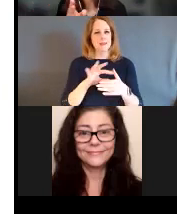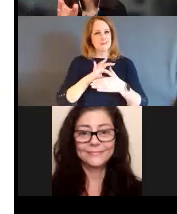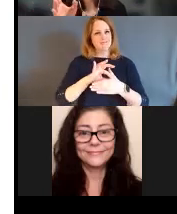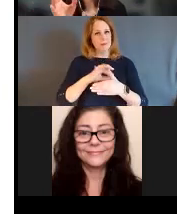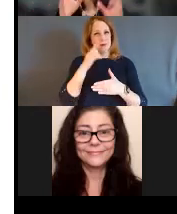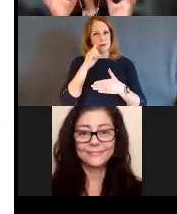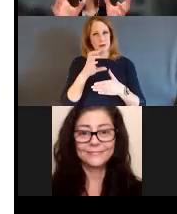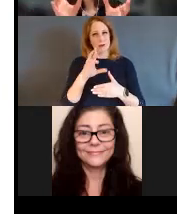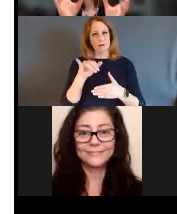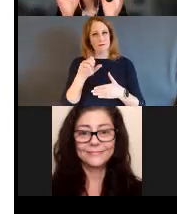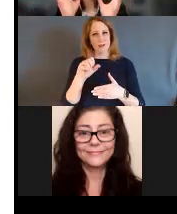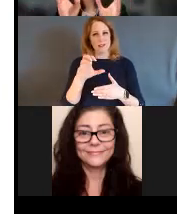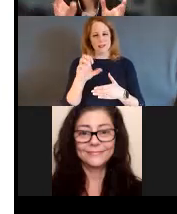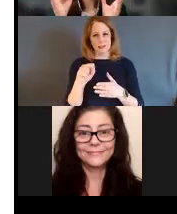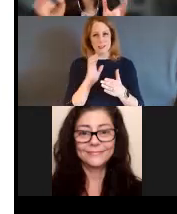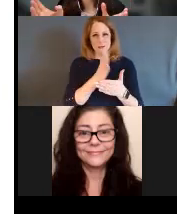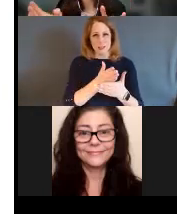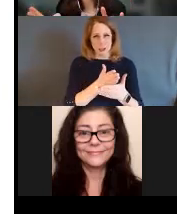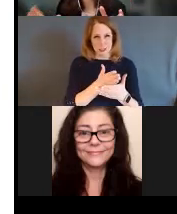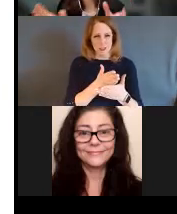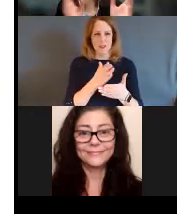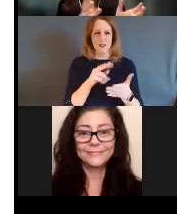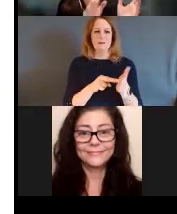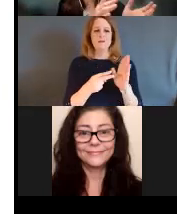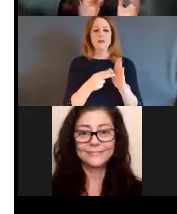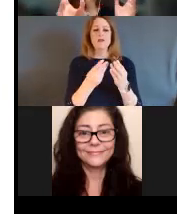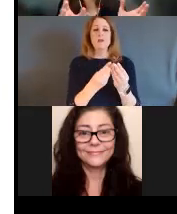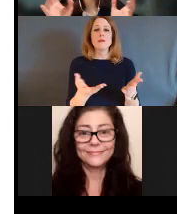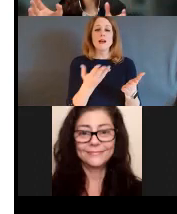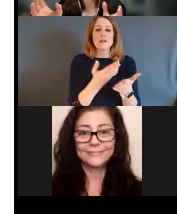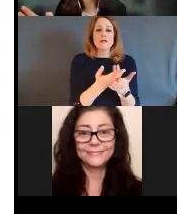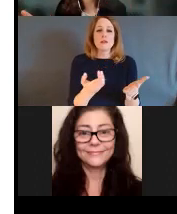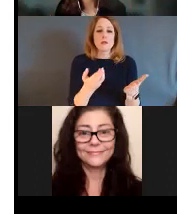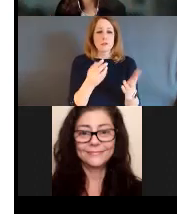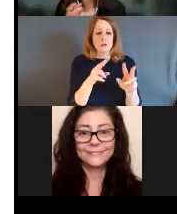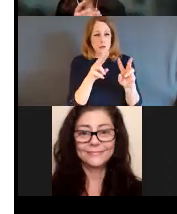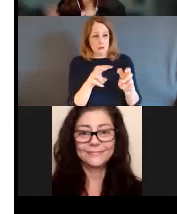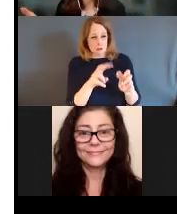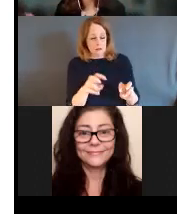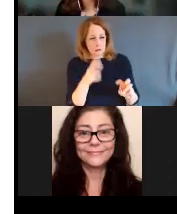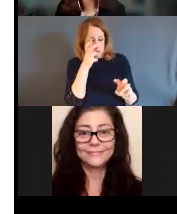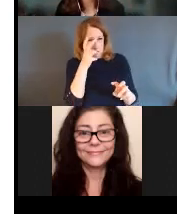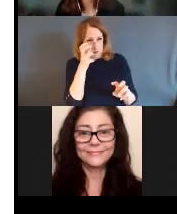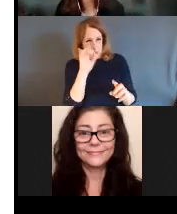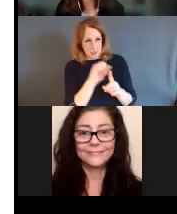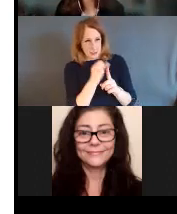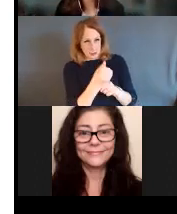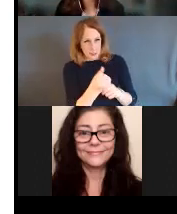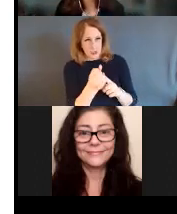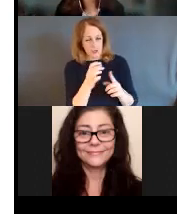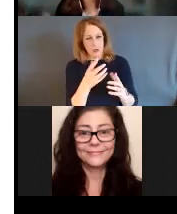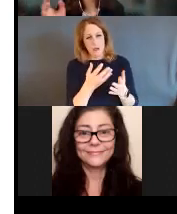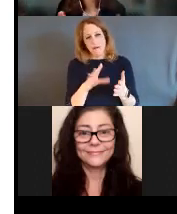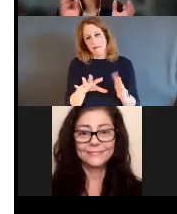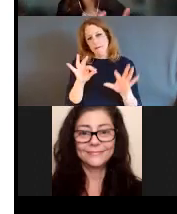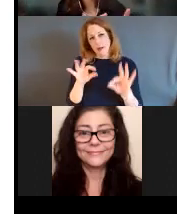you're assessing the situation, but you're providing the resources that match whatever the situation is. You're laying out all of the options and